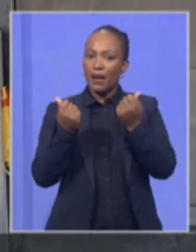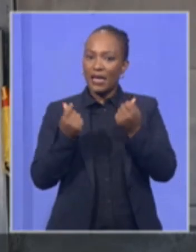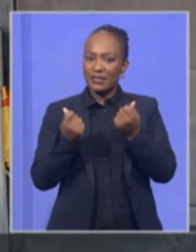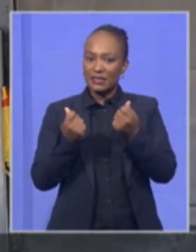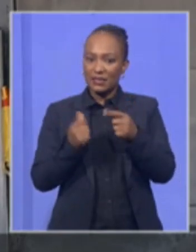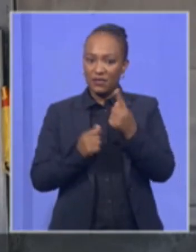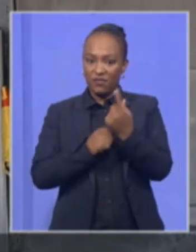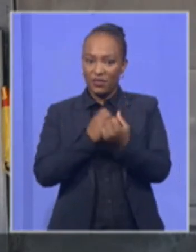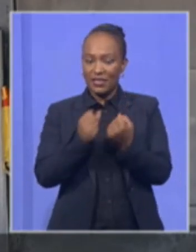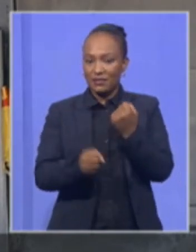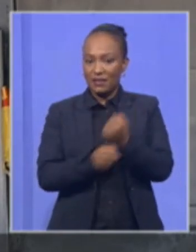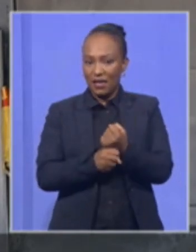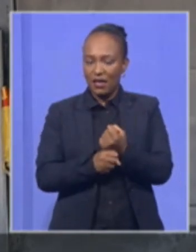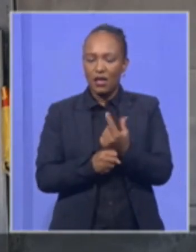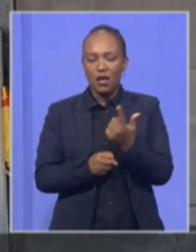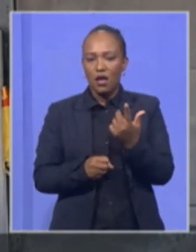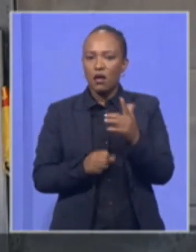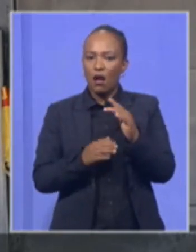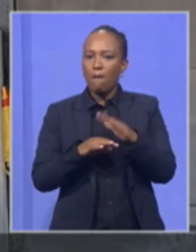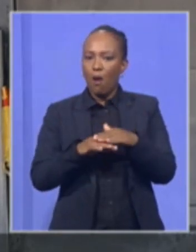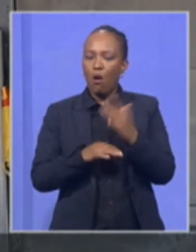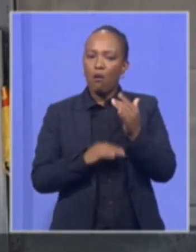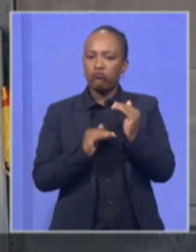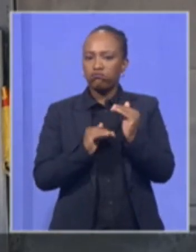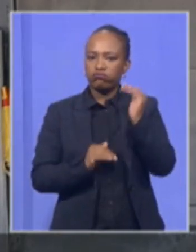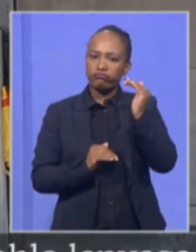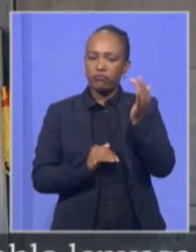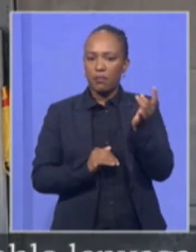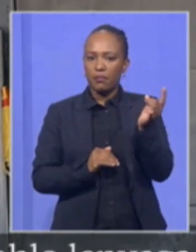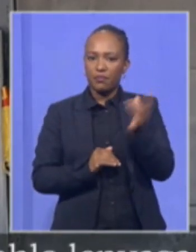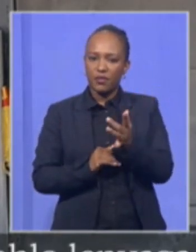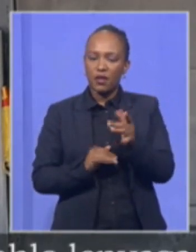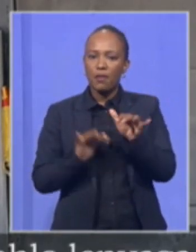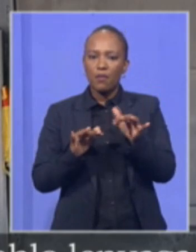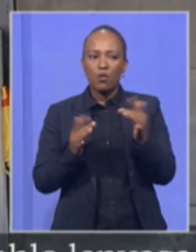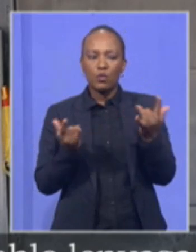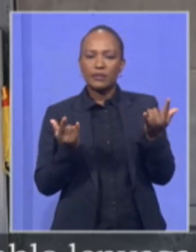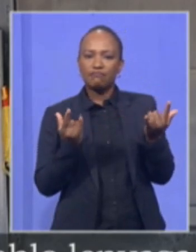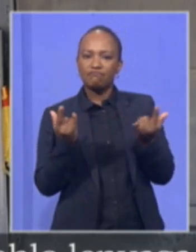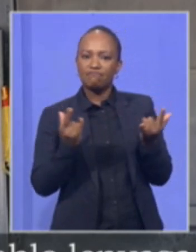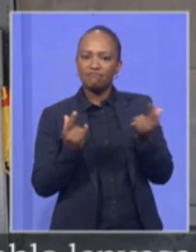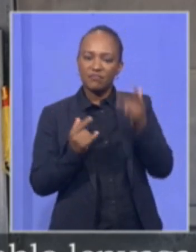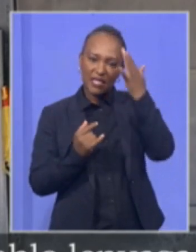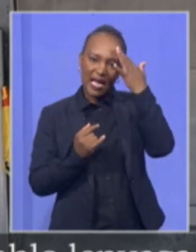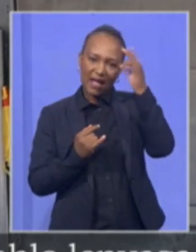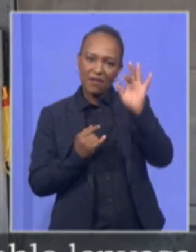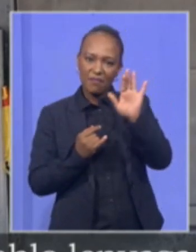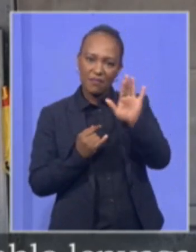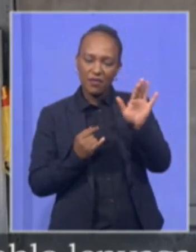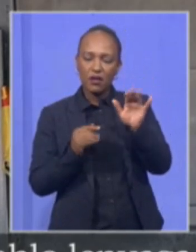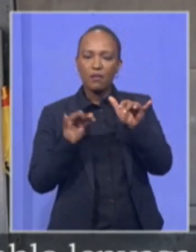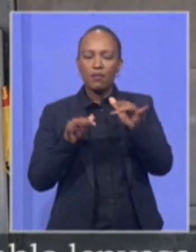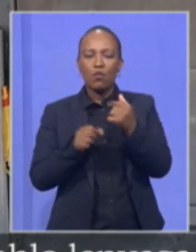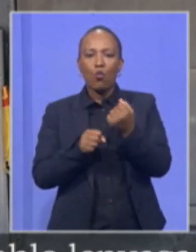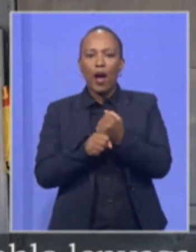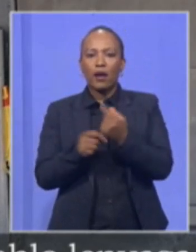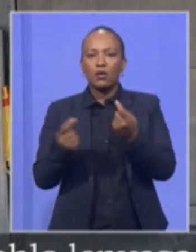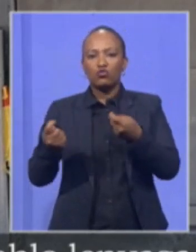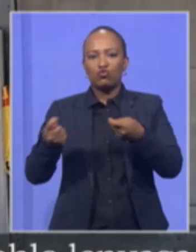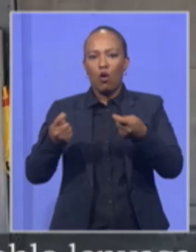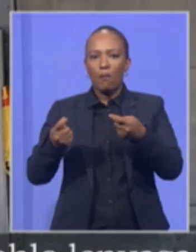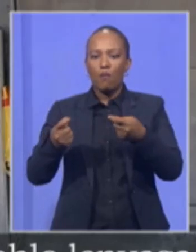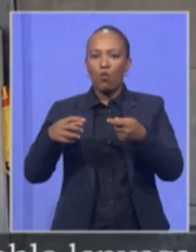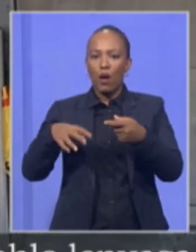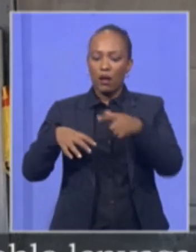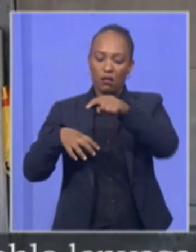the challenges tse re kopanang le tsone. Le gape re rekisetse batho ba government le batho ba ba berekang mo dishopong around